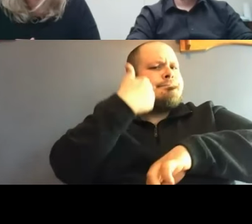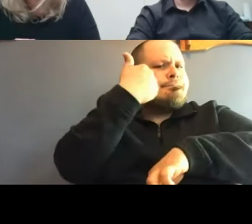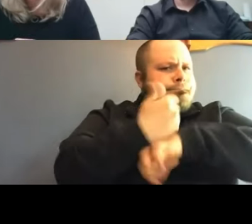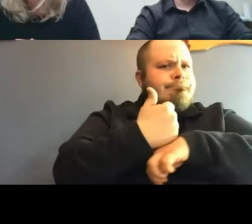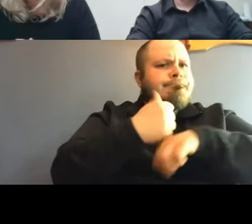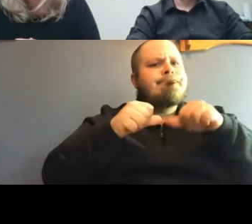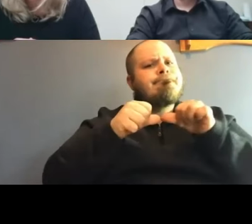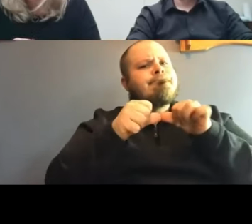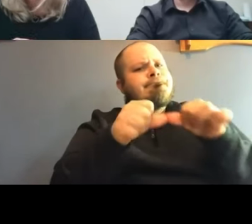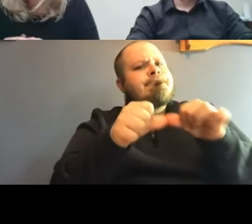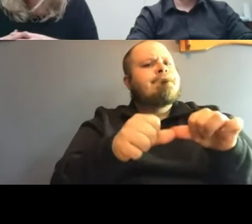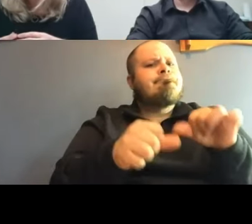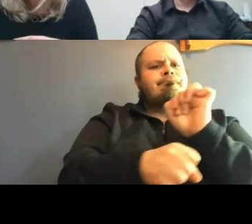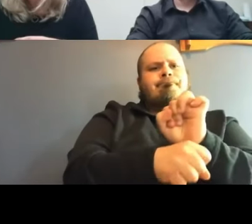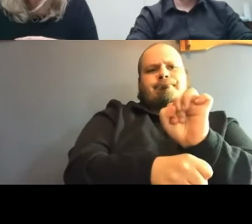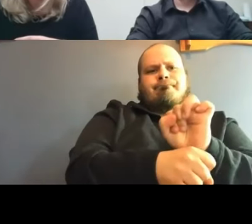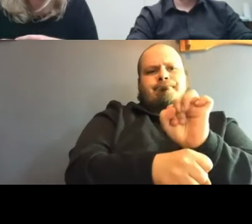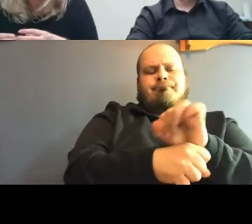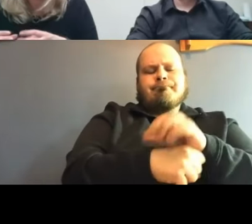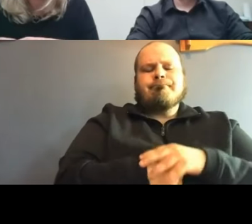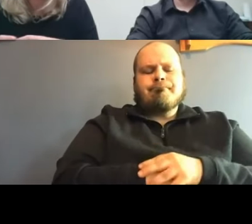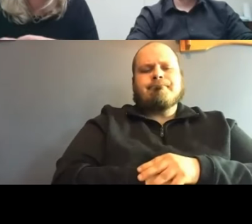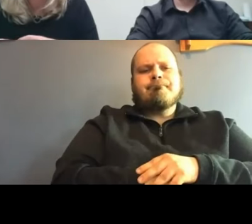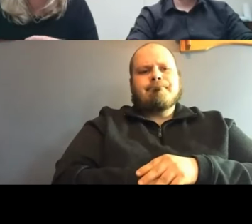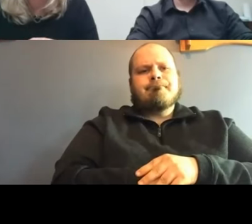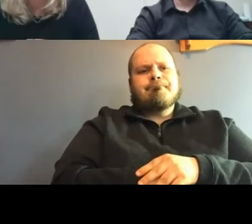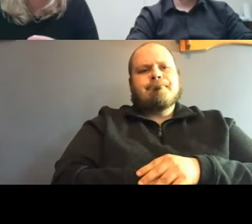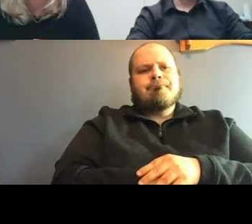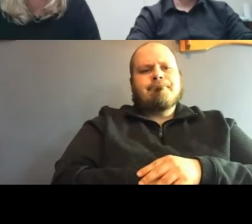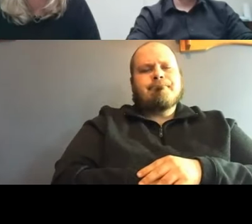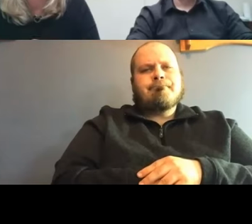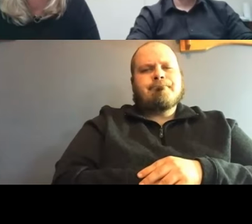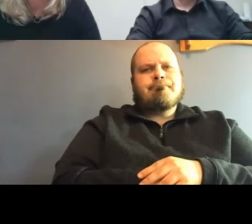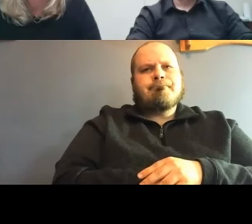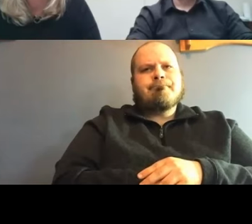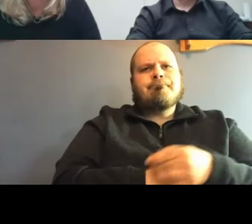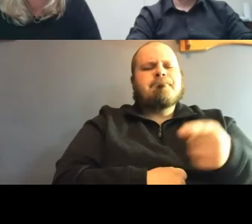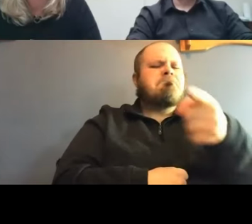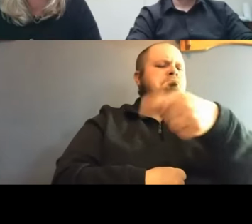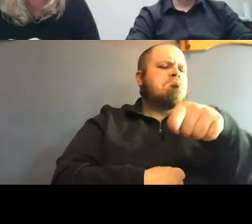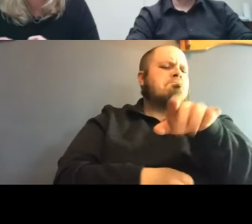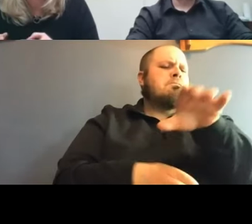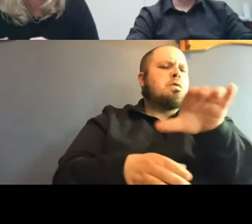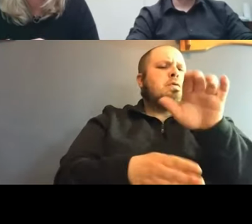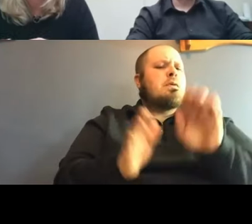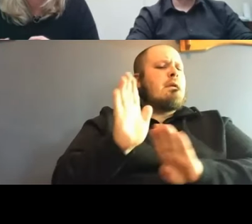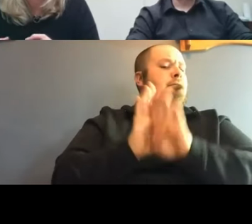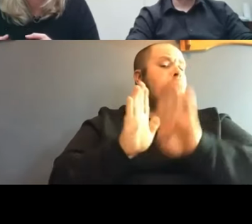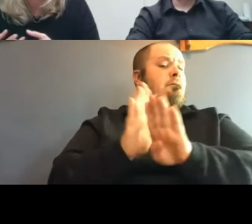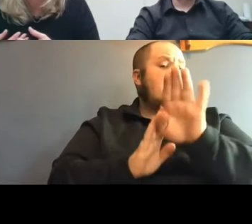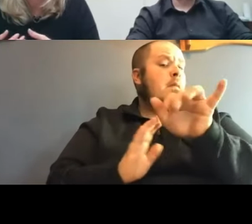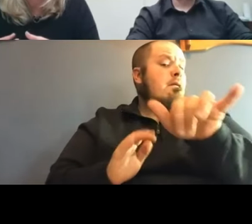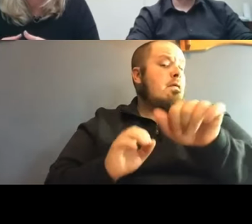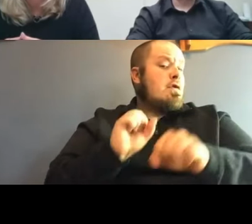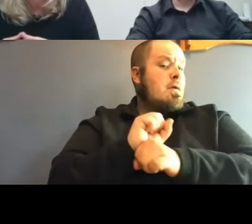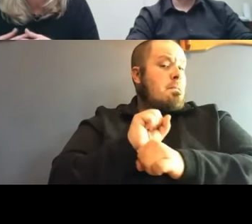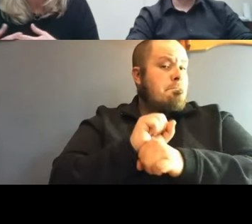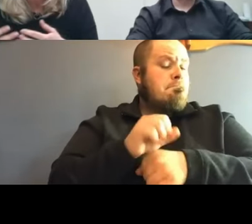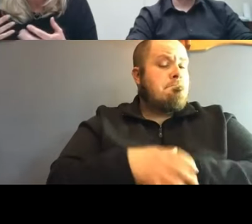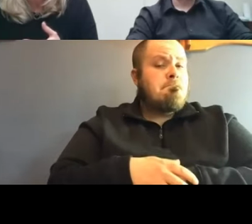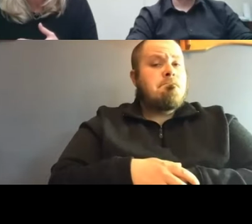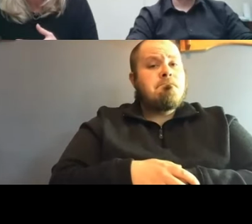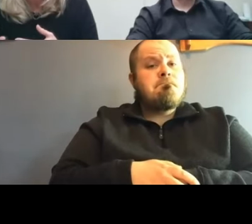employment. And they do the development of the job. And so